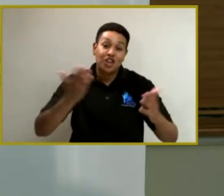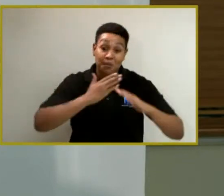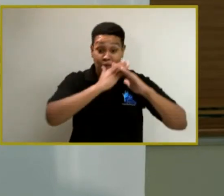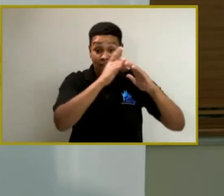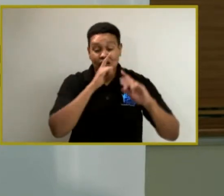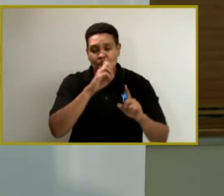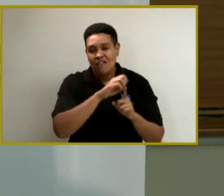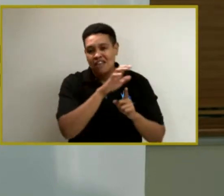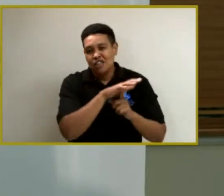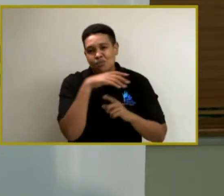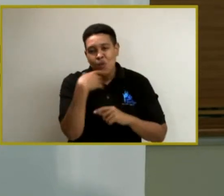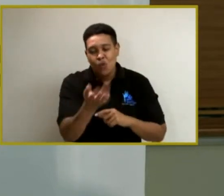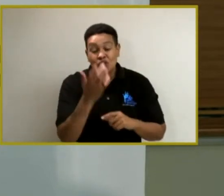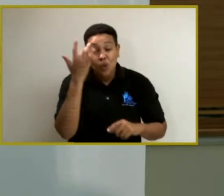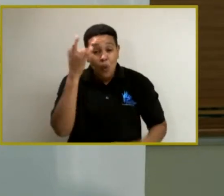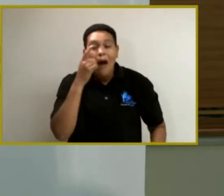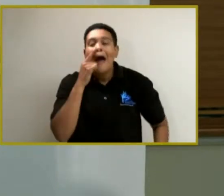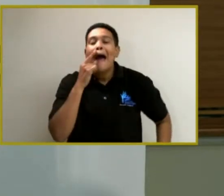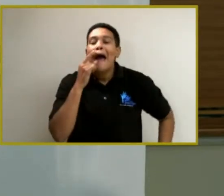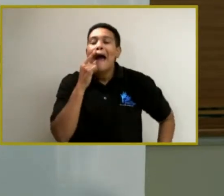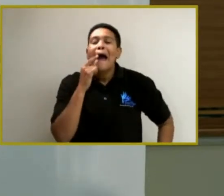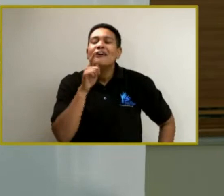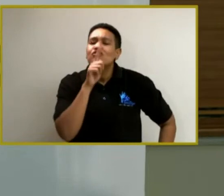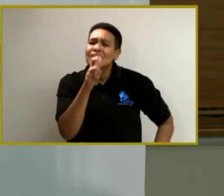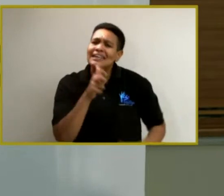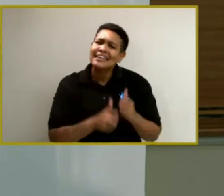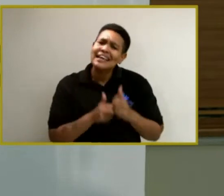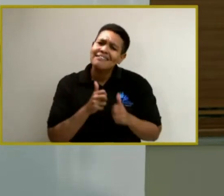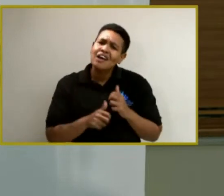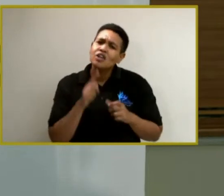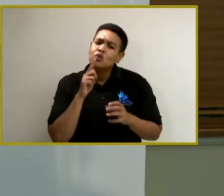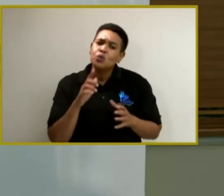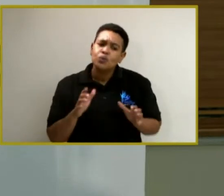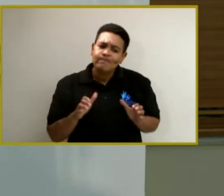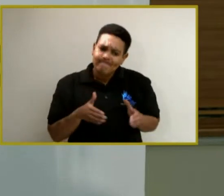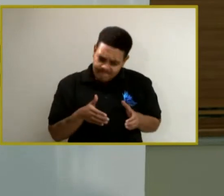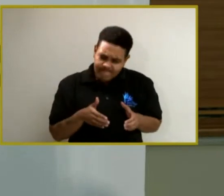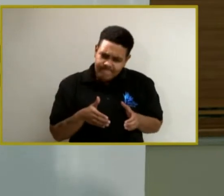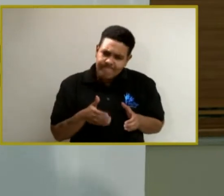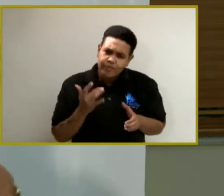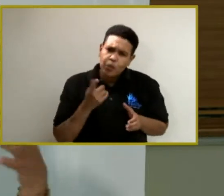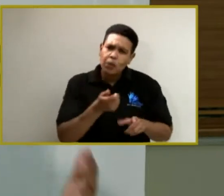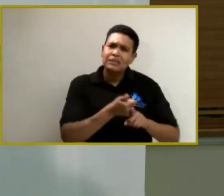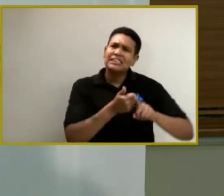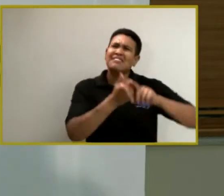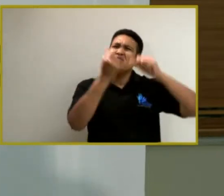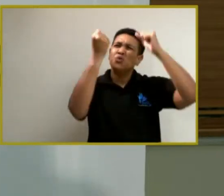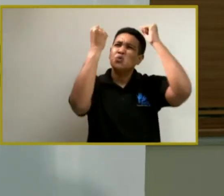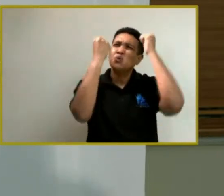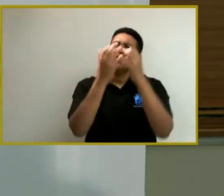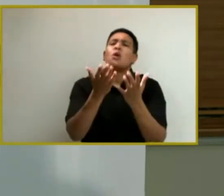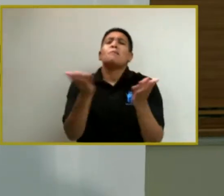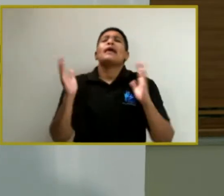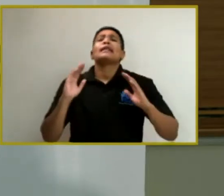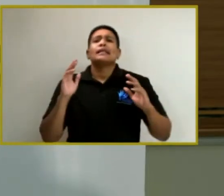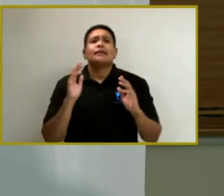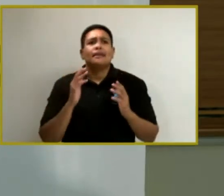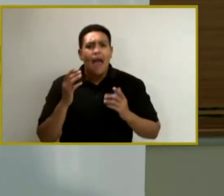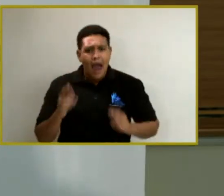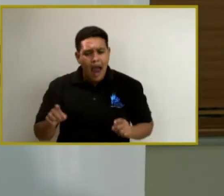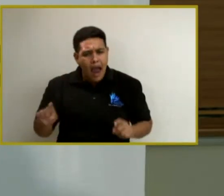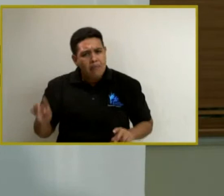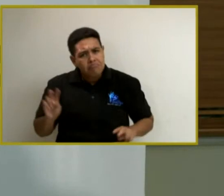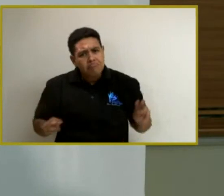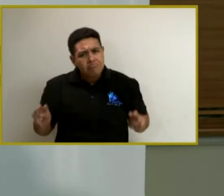of exposure, because it's difficult to contain because there are just so many